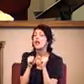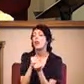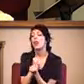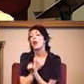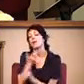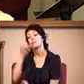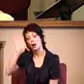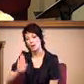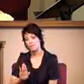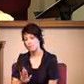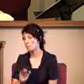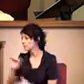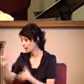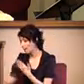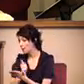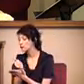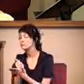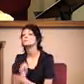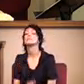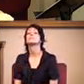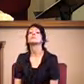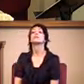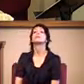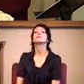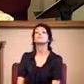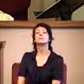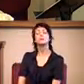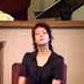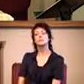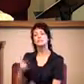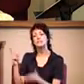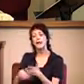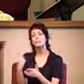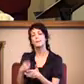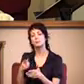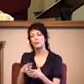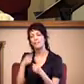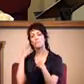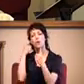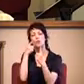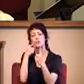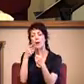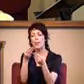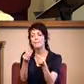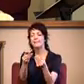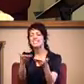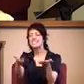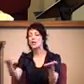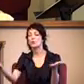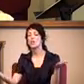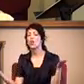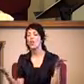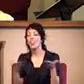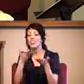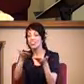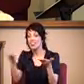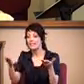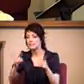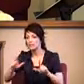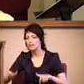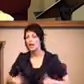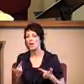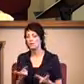you know, sometimes when we strive for the goodies in life, the material goodies in life, we forget and